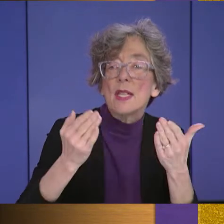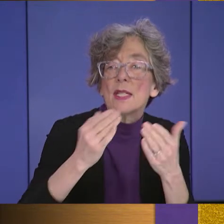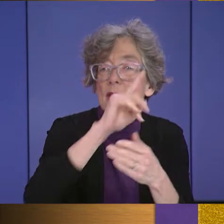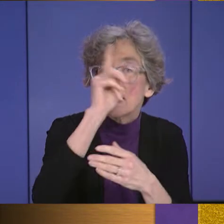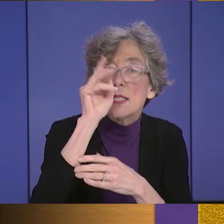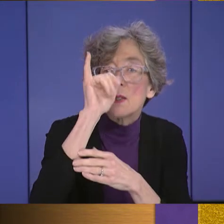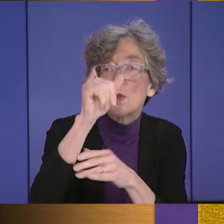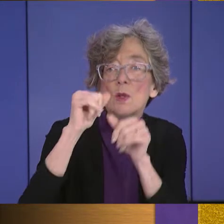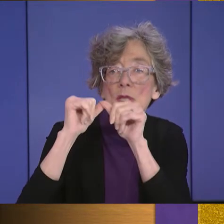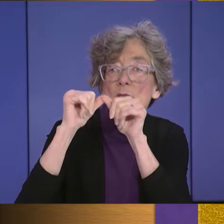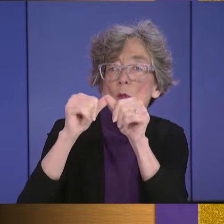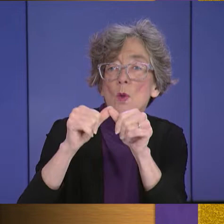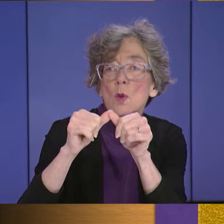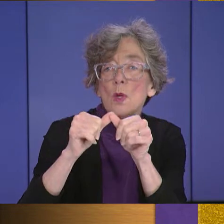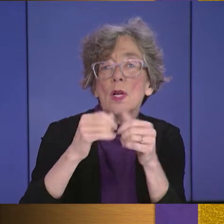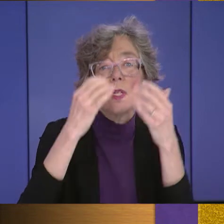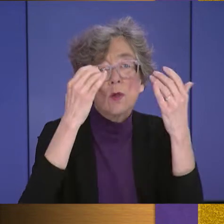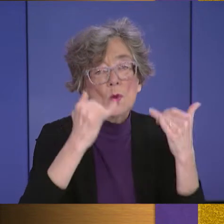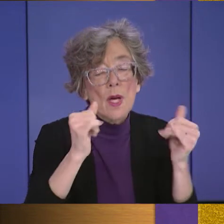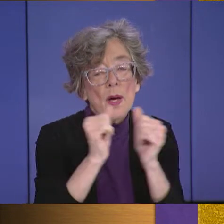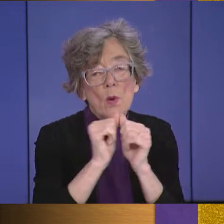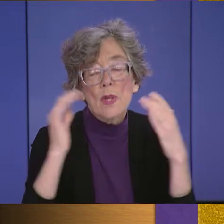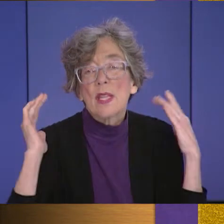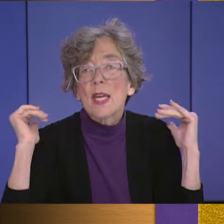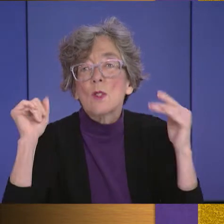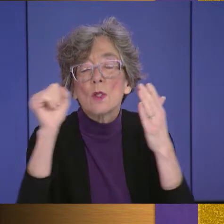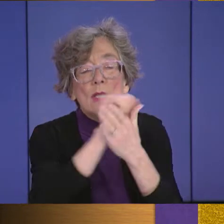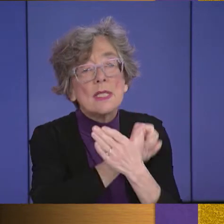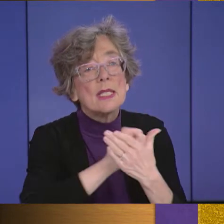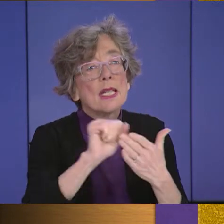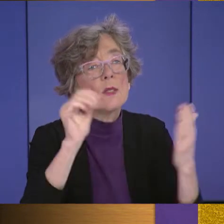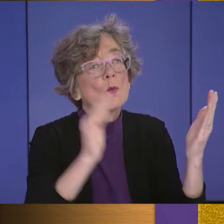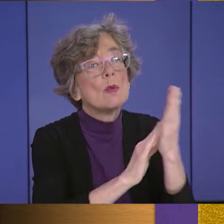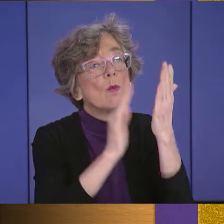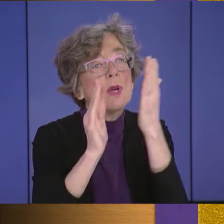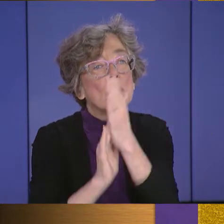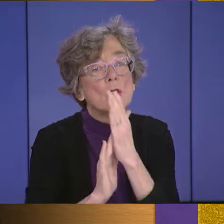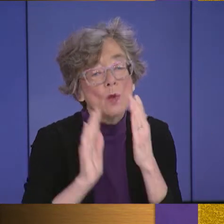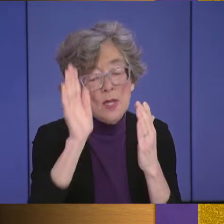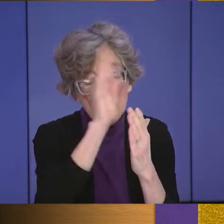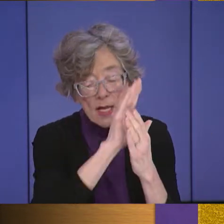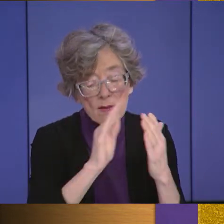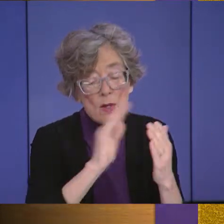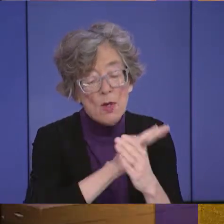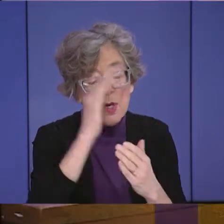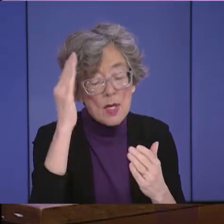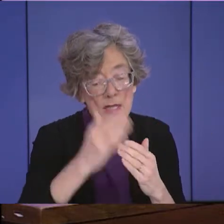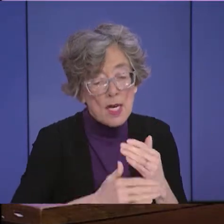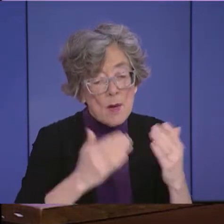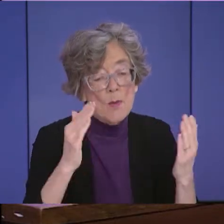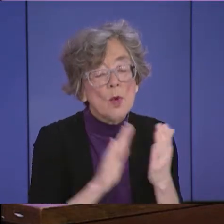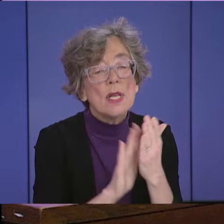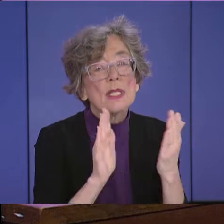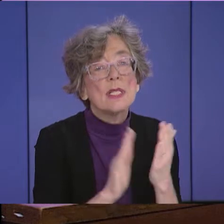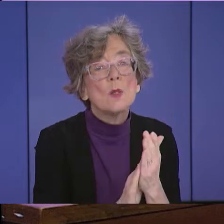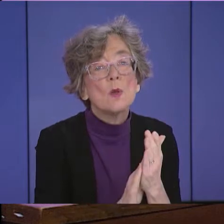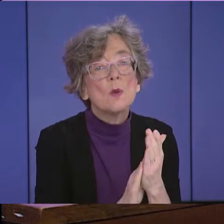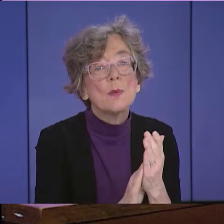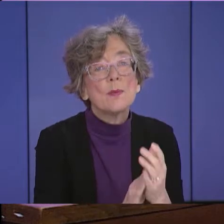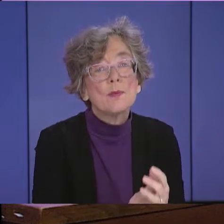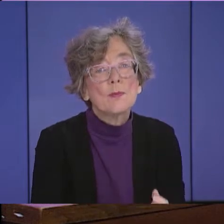eternally endure. And so, with all the angels and saints, we praise you as without end we acclaim, Holy.